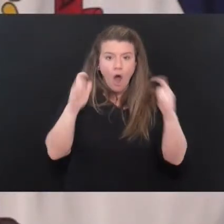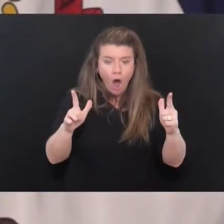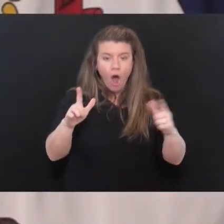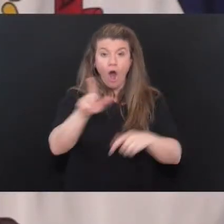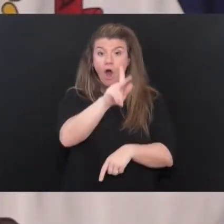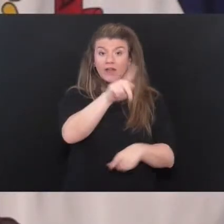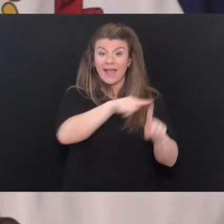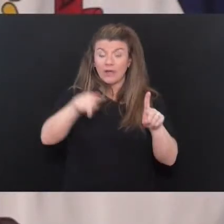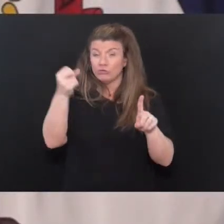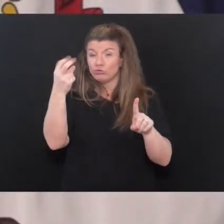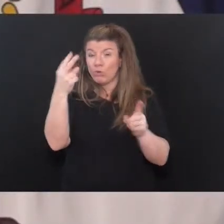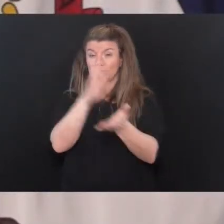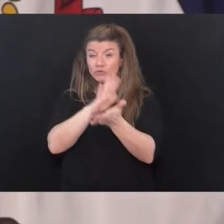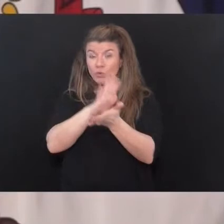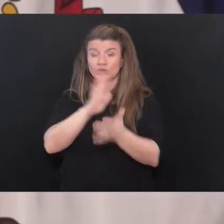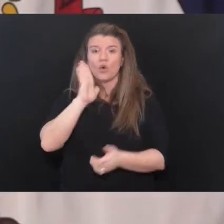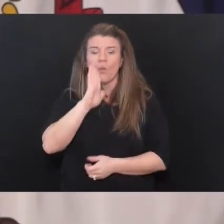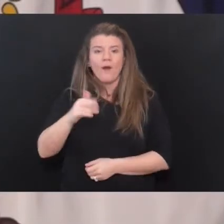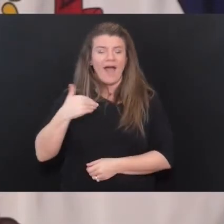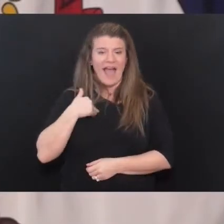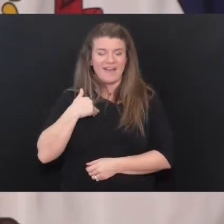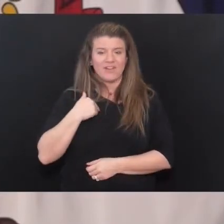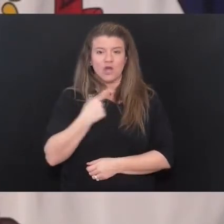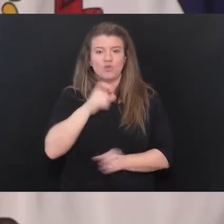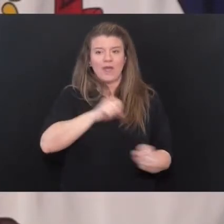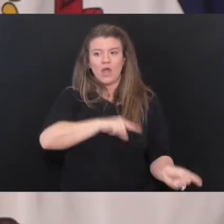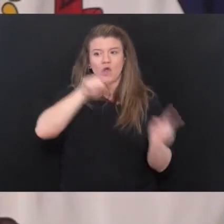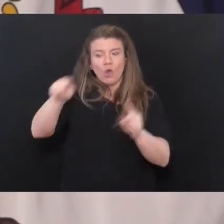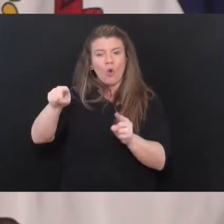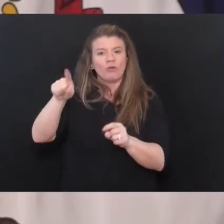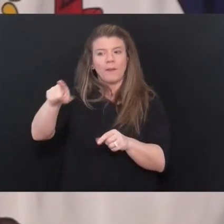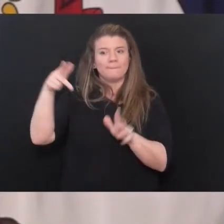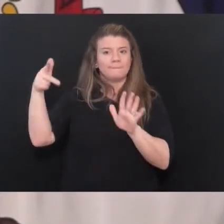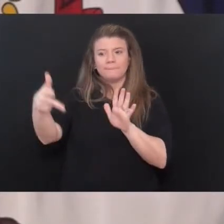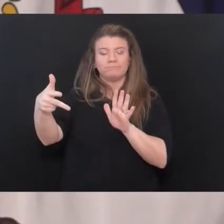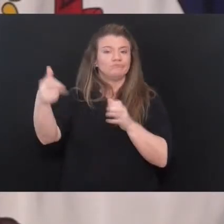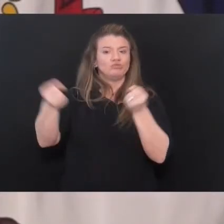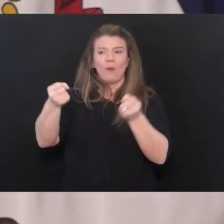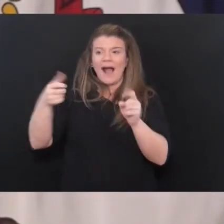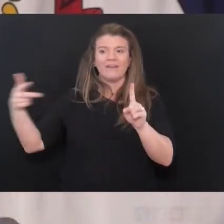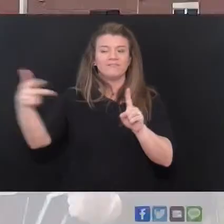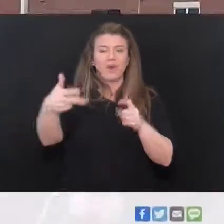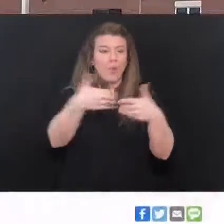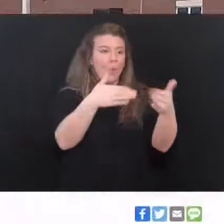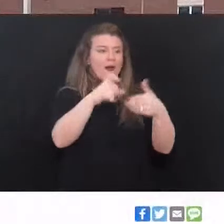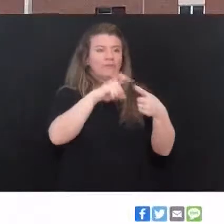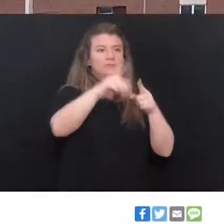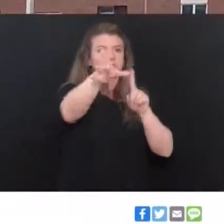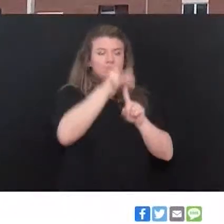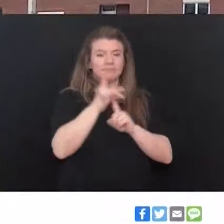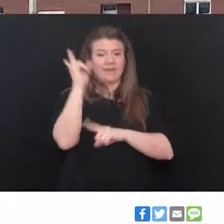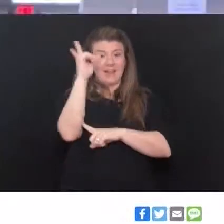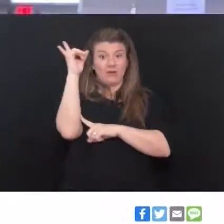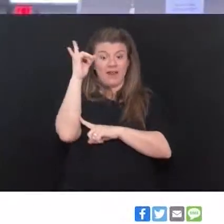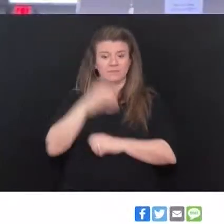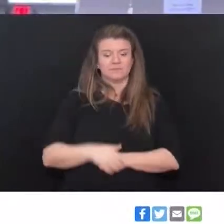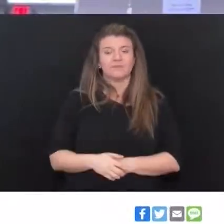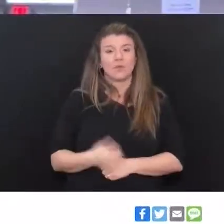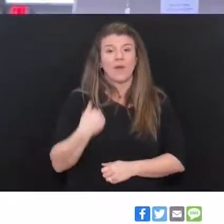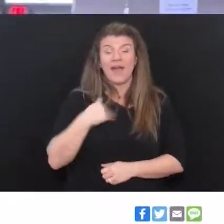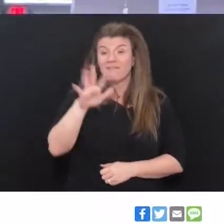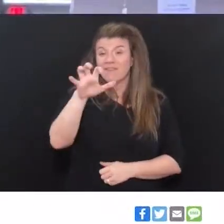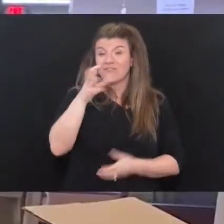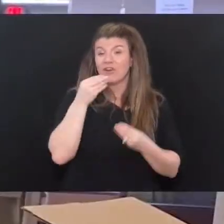through 12 schools will have it, where you can go to the parking lot there and do whatever and get on the internet. And 500 feeding sites